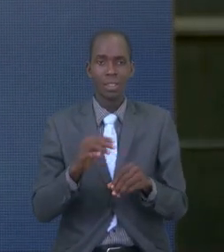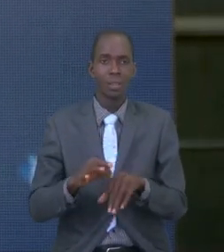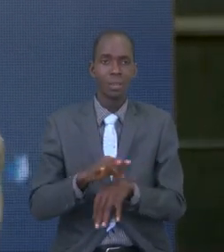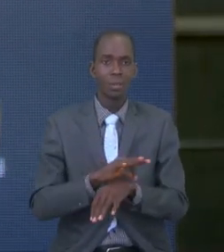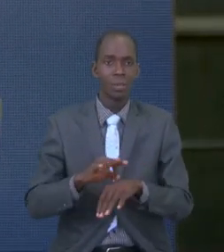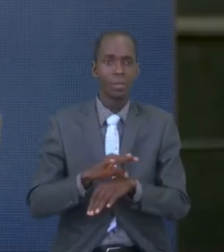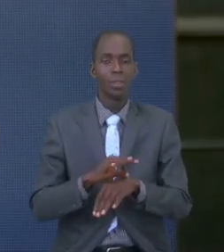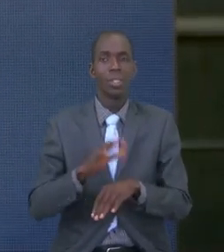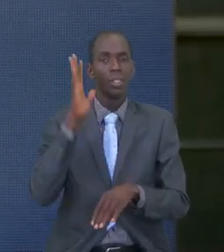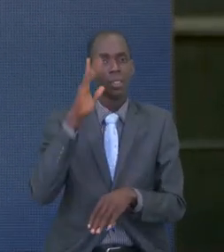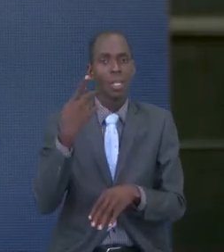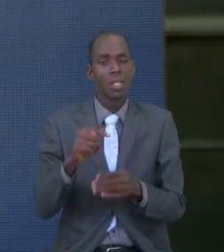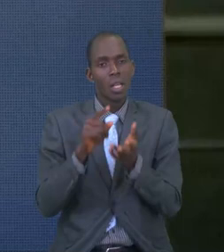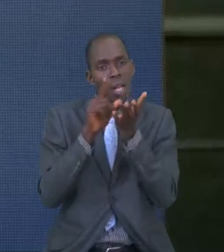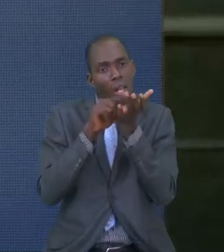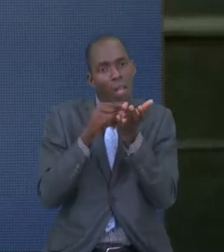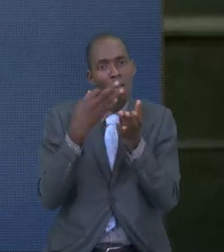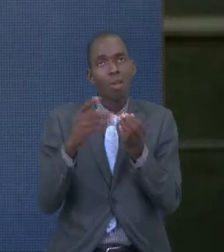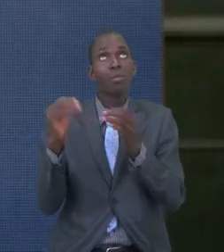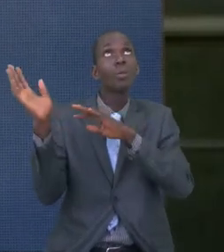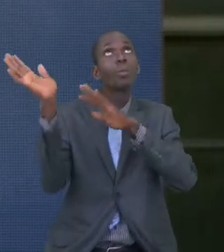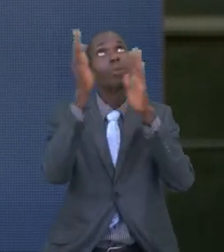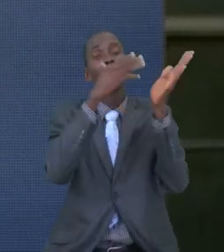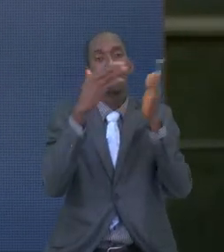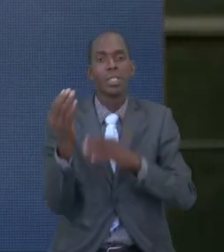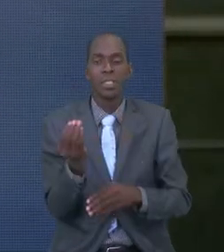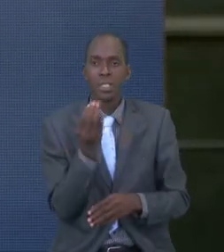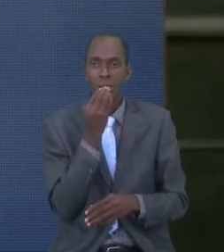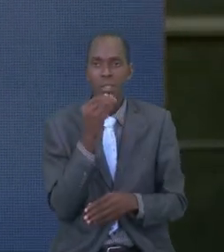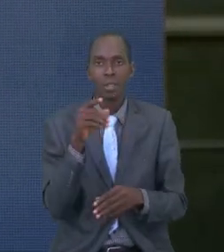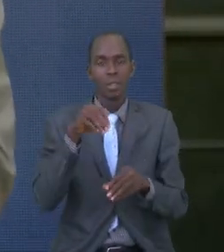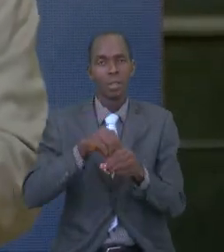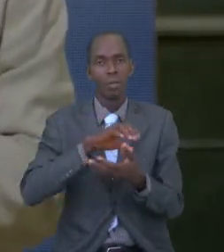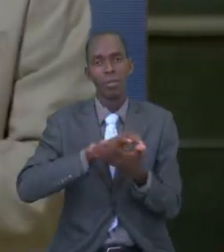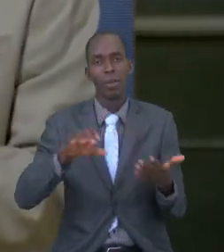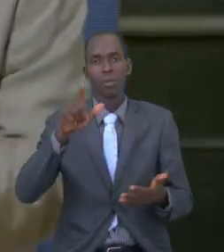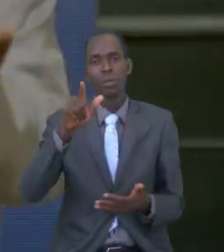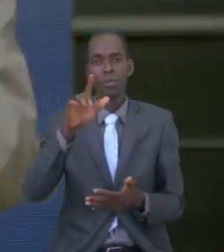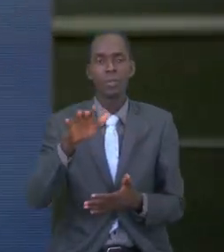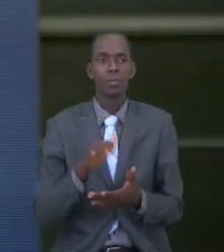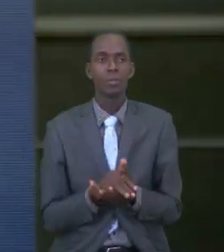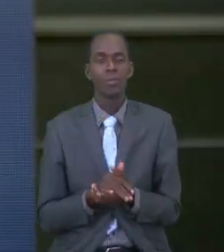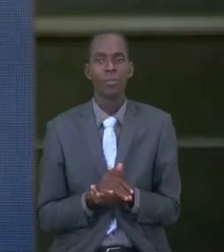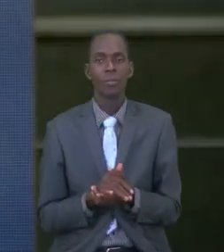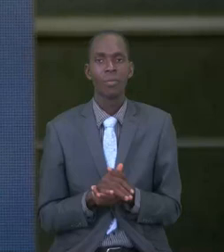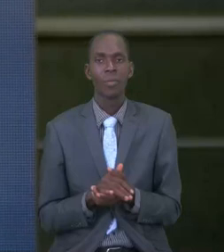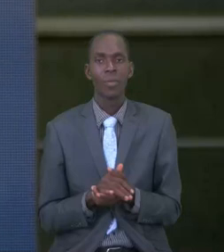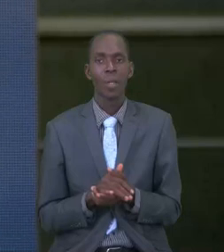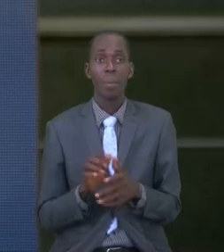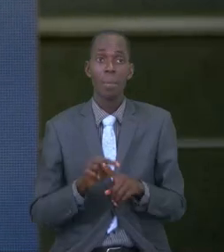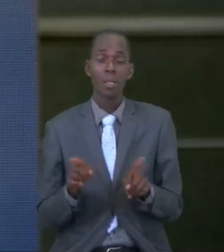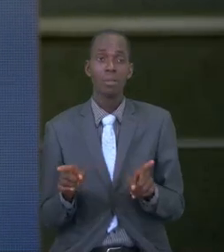field, shall the fowls of the air eat. Verse 25, it says,